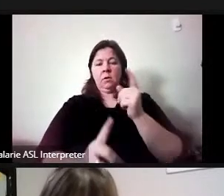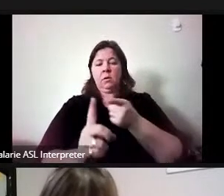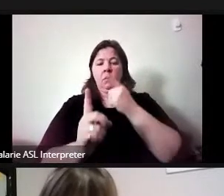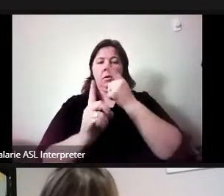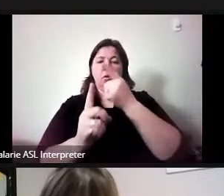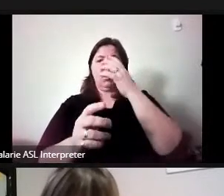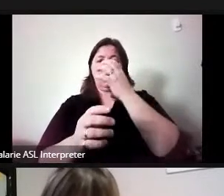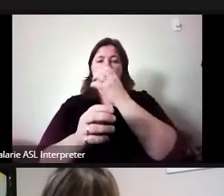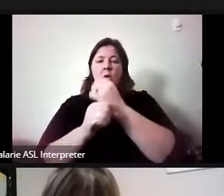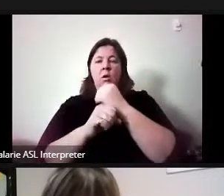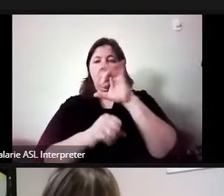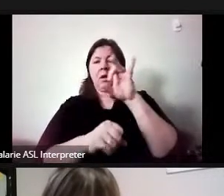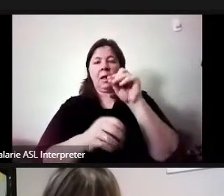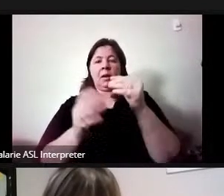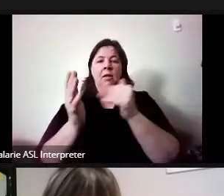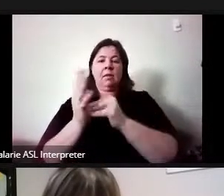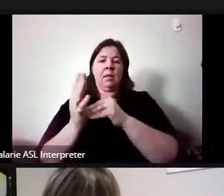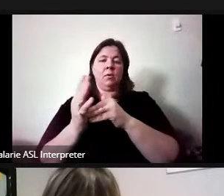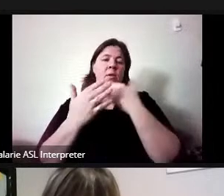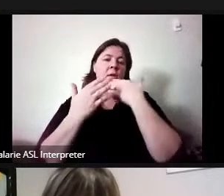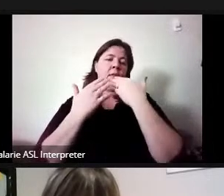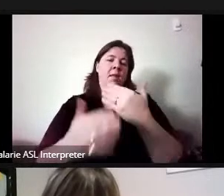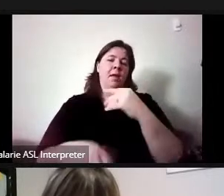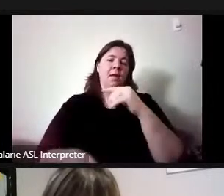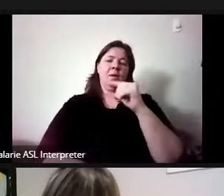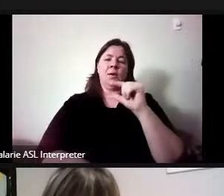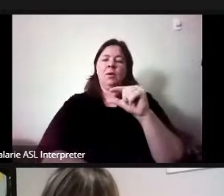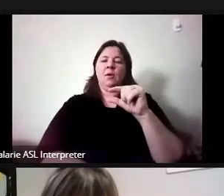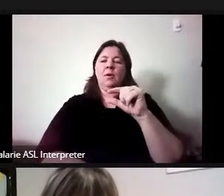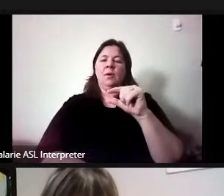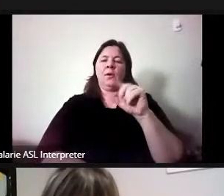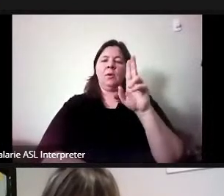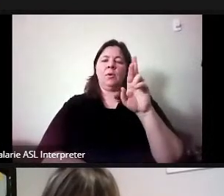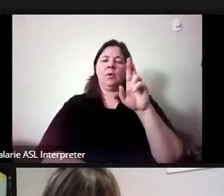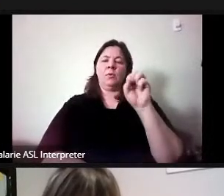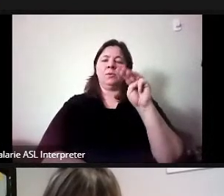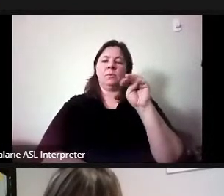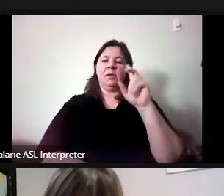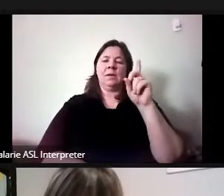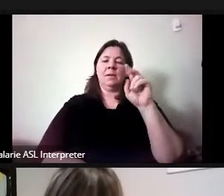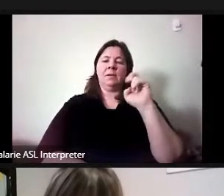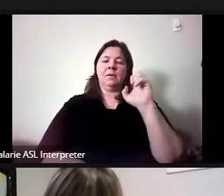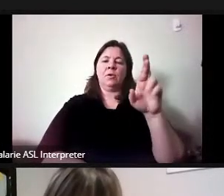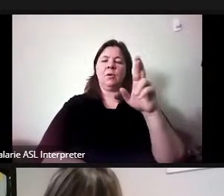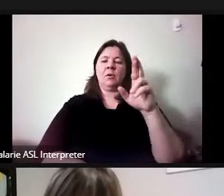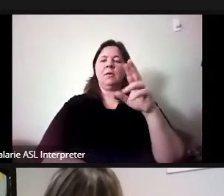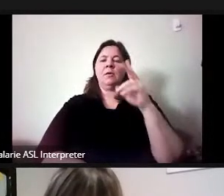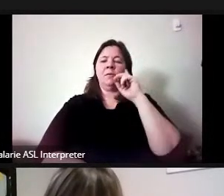hope I get to 80,000. Thank you, GURSMINDER. Yeah, definitely. Thanks.